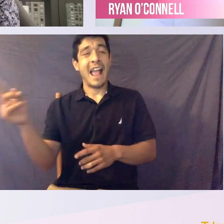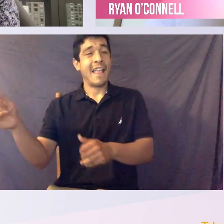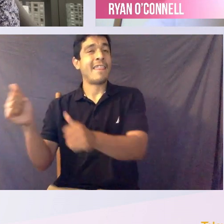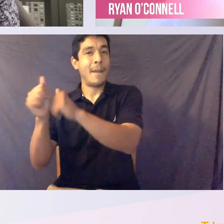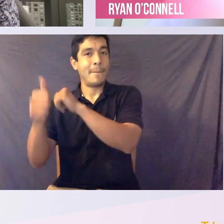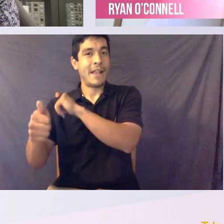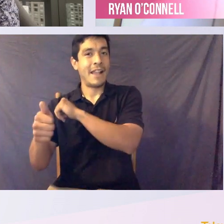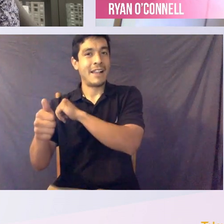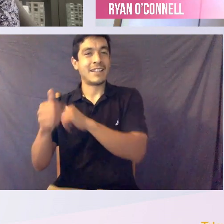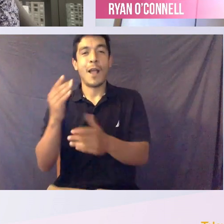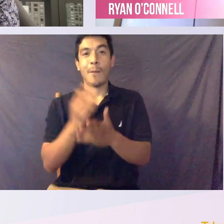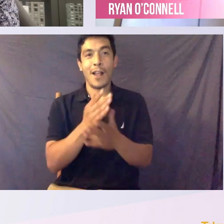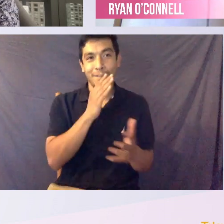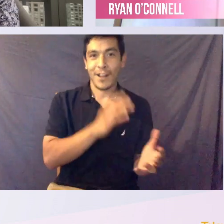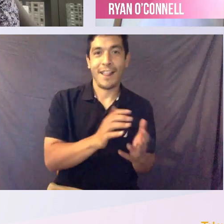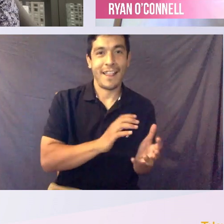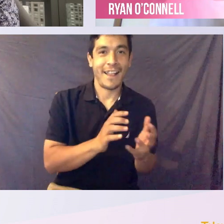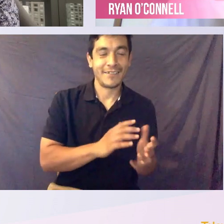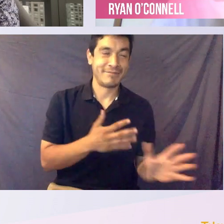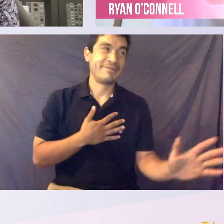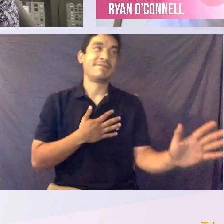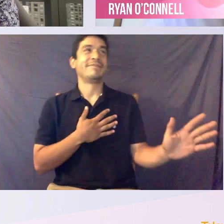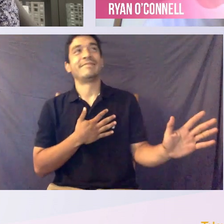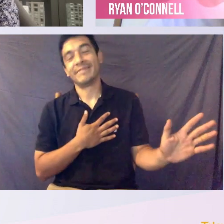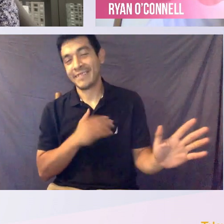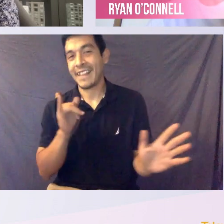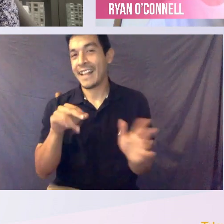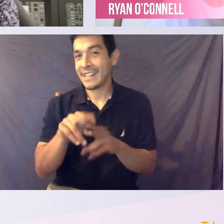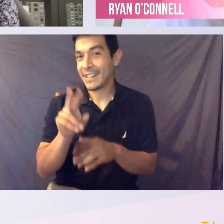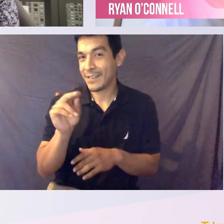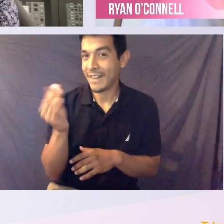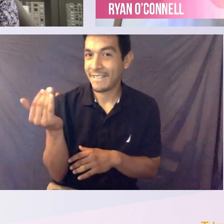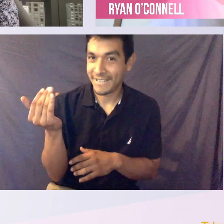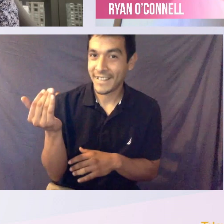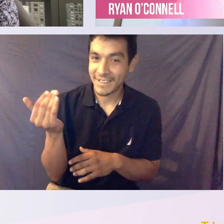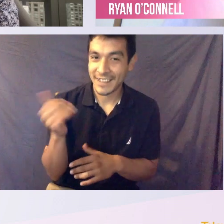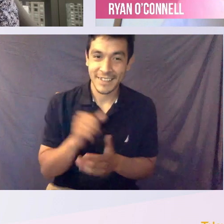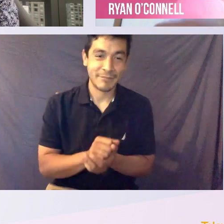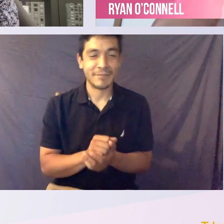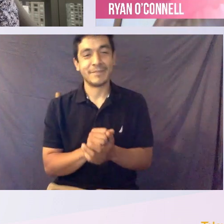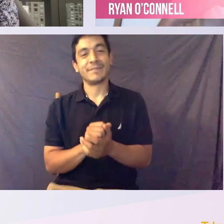laughs. that was in 2015.